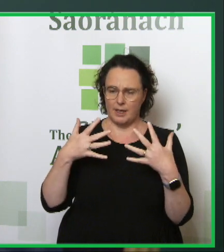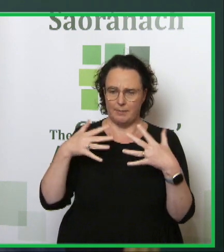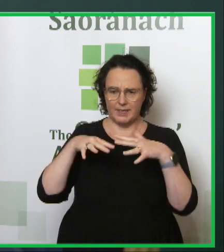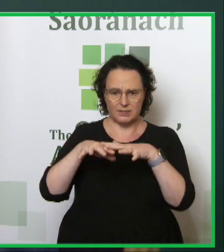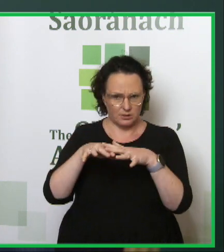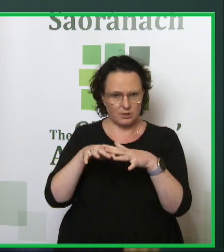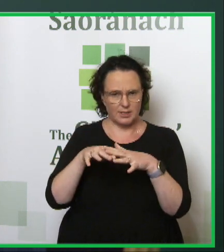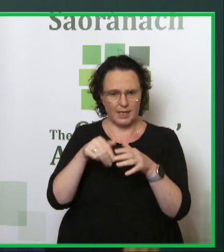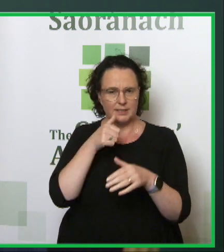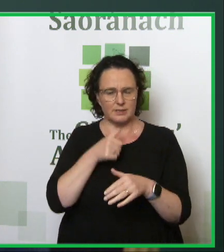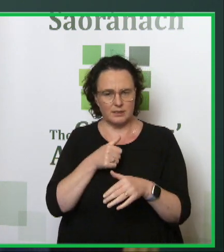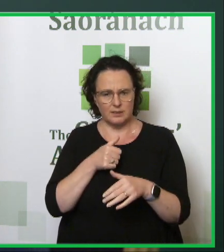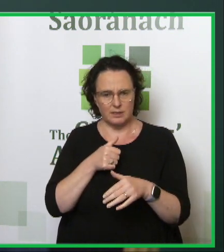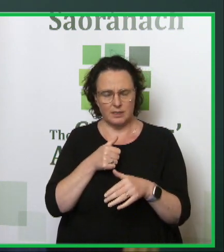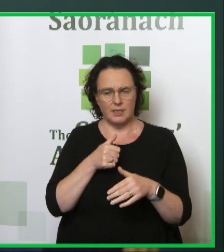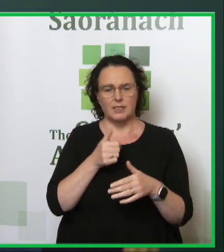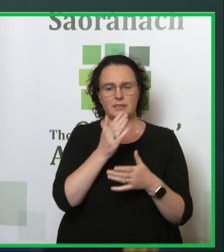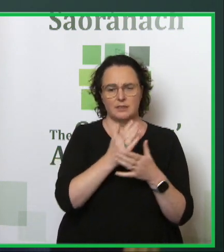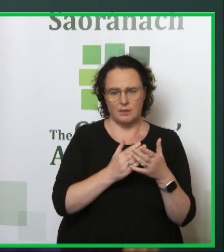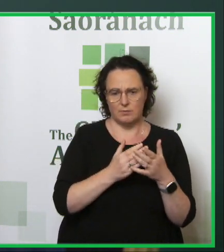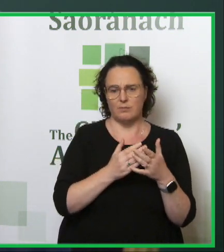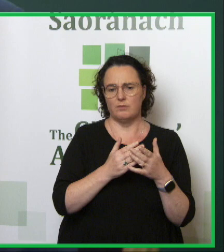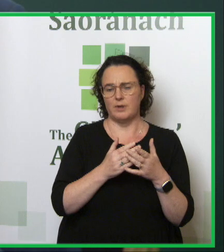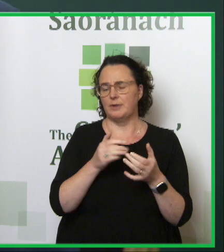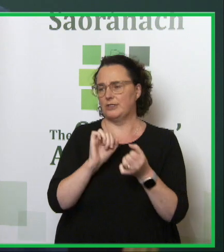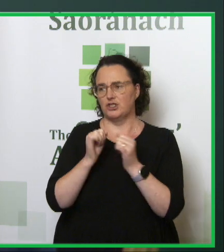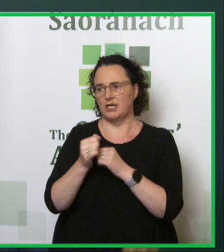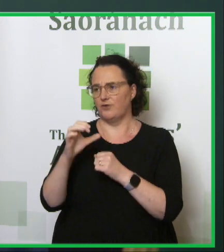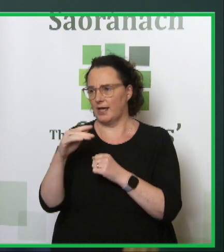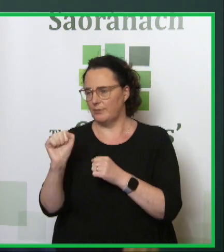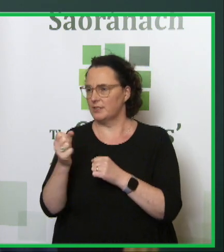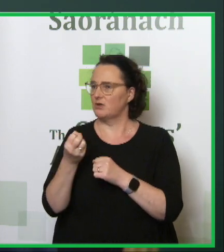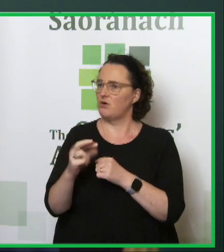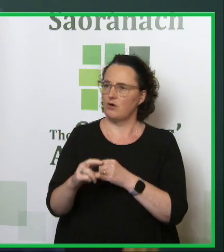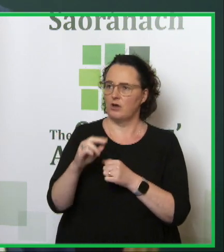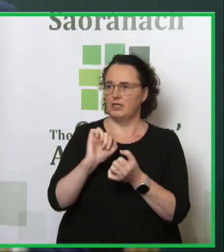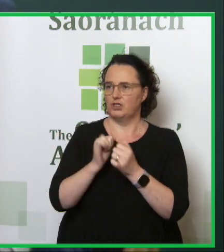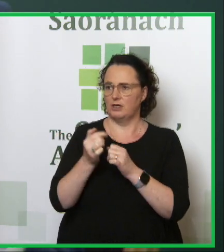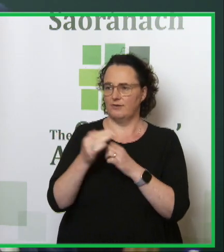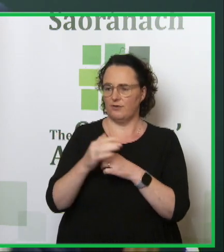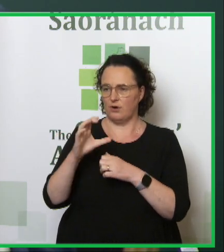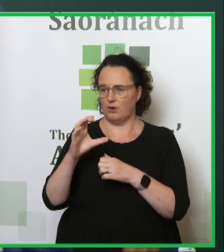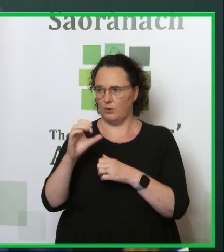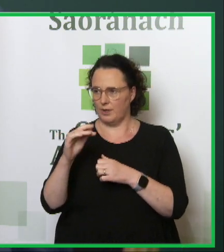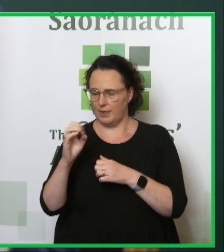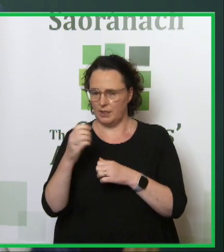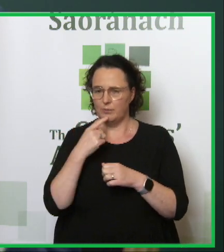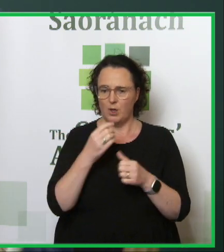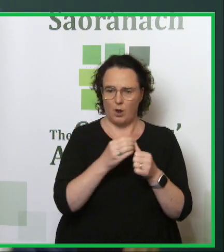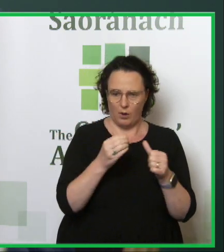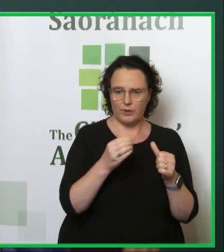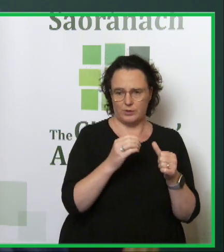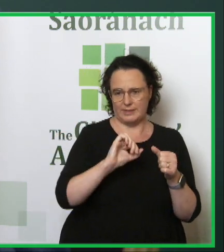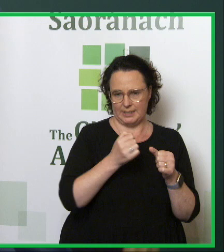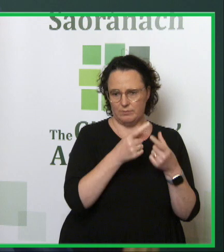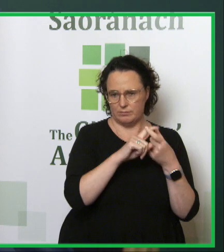all other drugs might remain the status quo, whereas there could have been a change for cannabis or cocaine or any one So it is a valid option within that